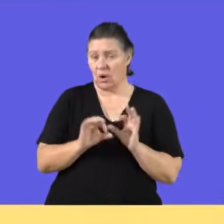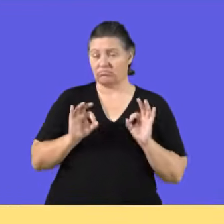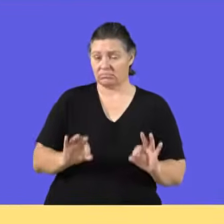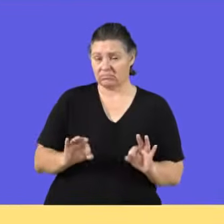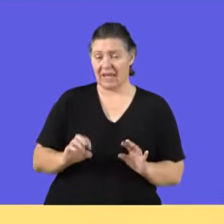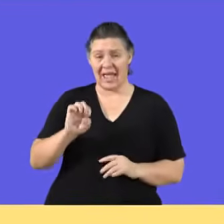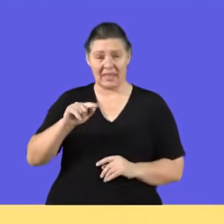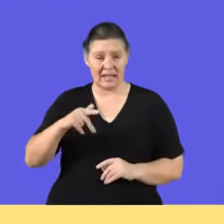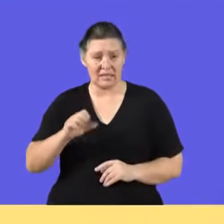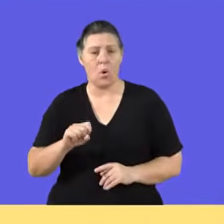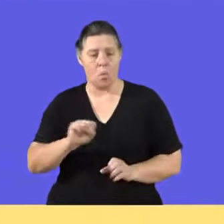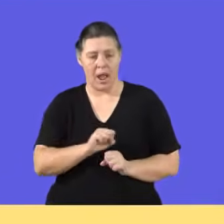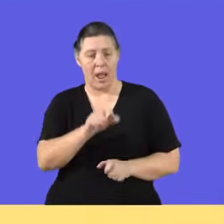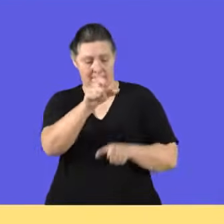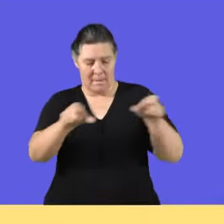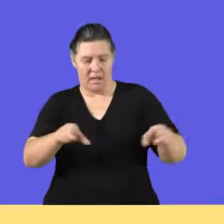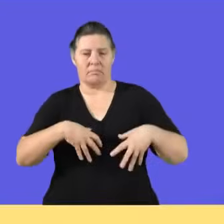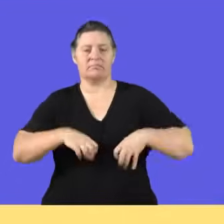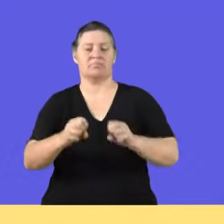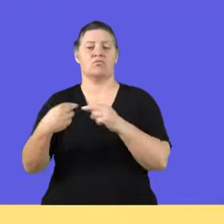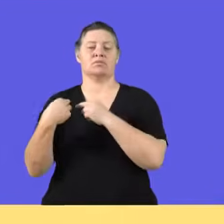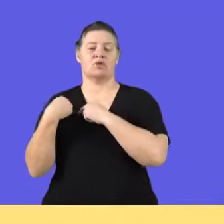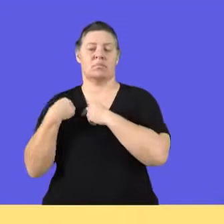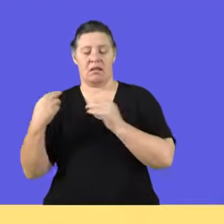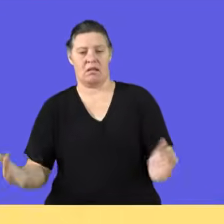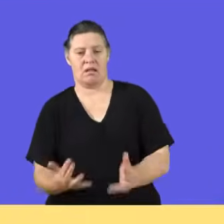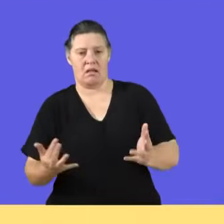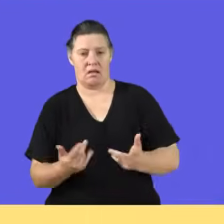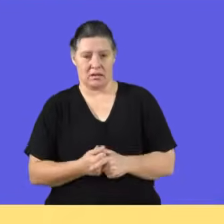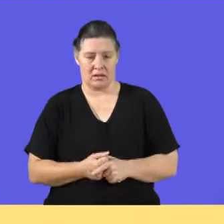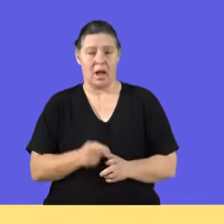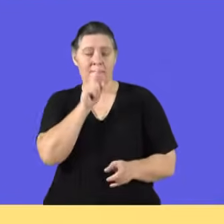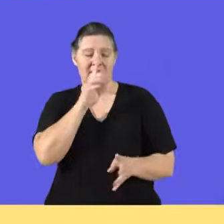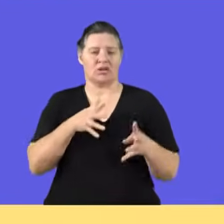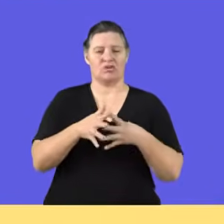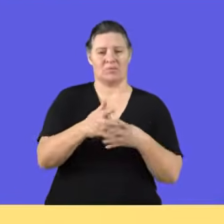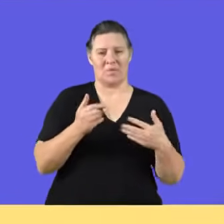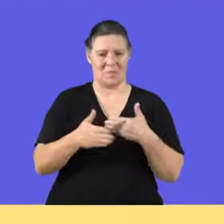reason why it is important to have good ethics, it is to promote accountability